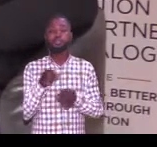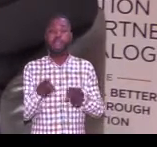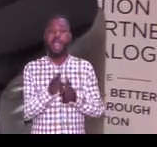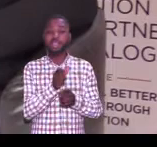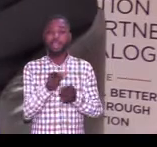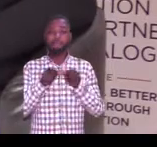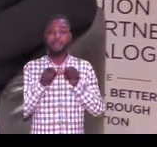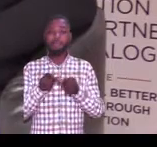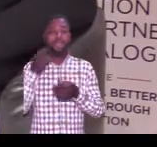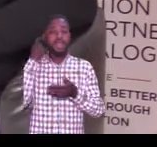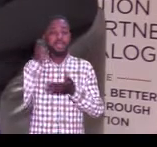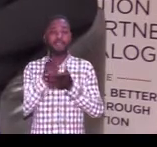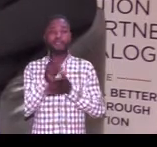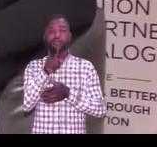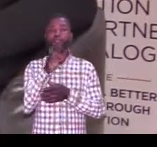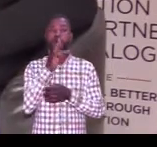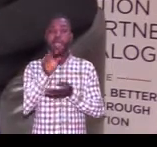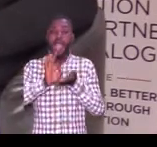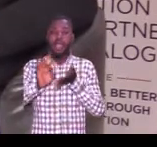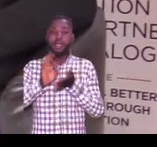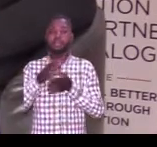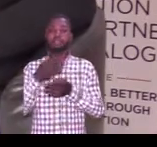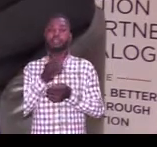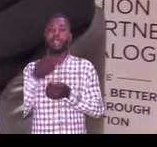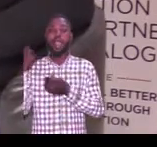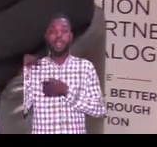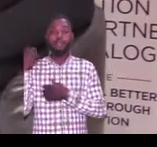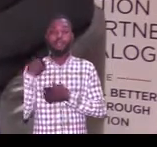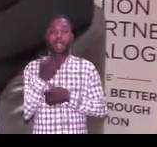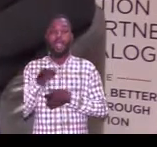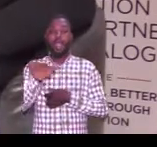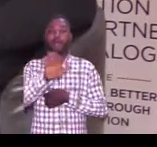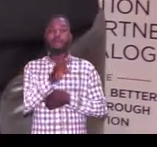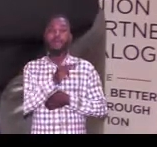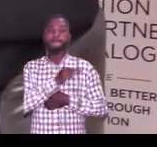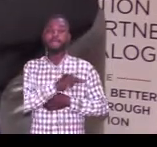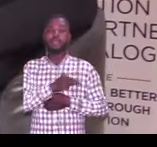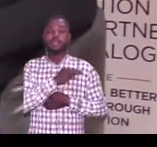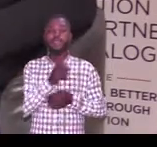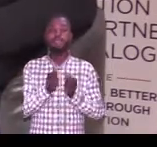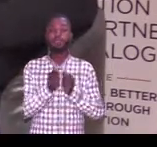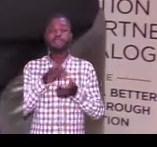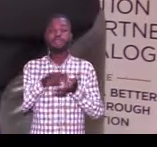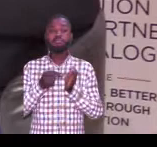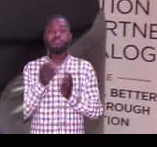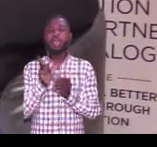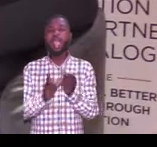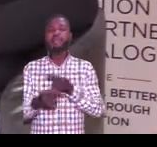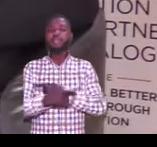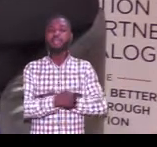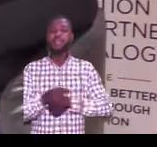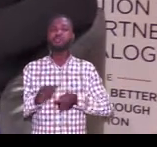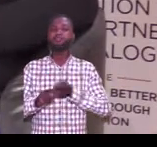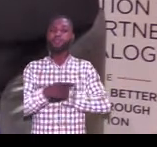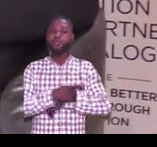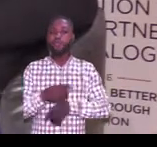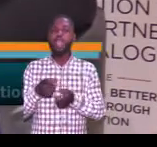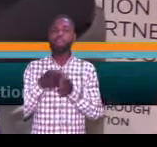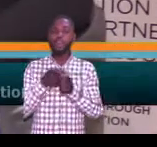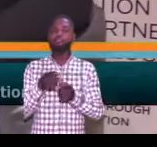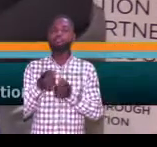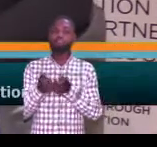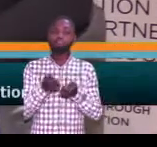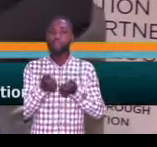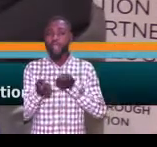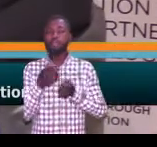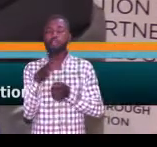You, as the permanent secretary, you are the accounting officer of your ministry, which means every day-to-day running of